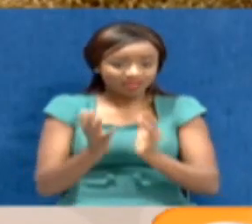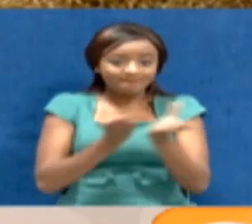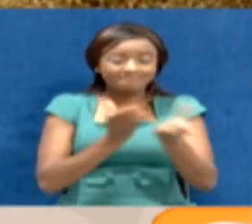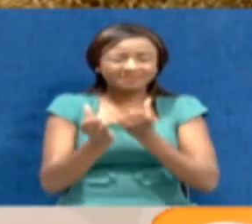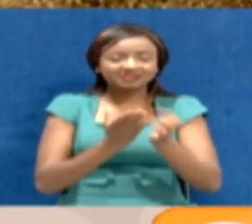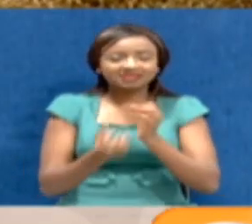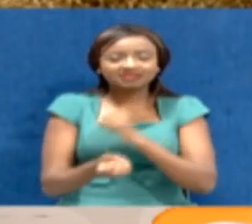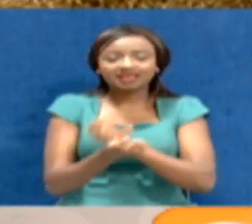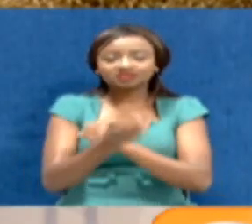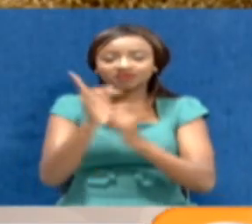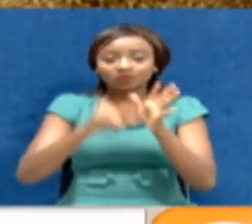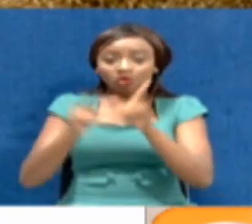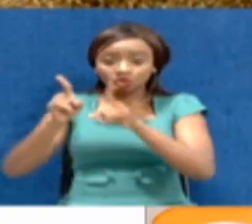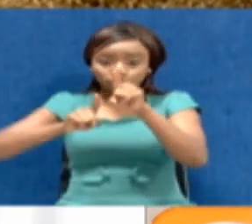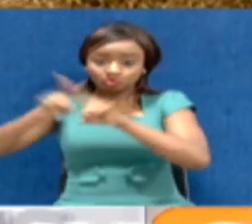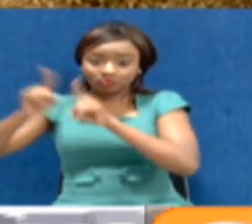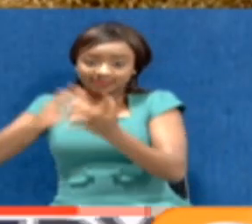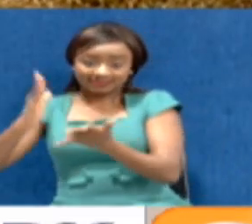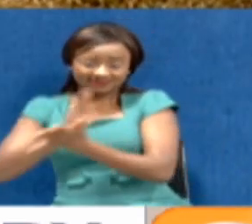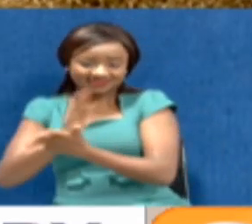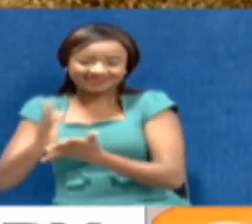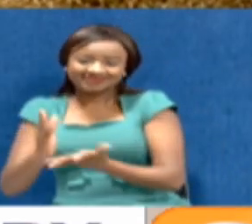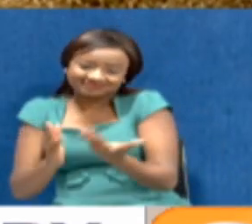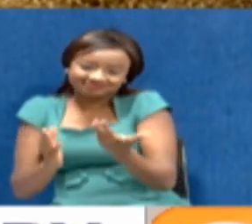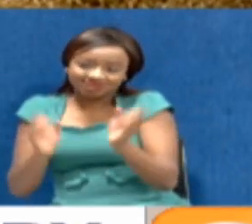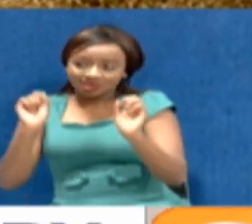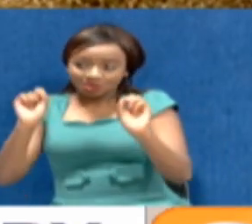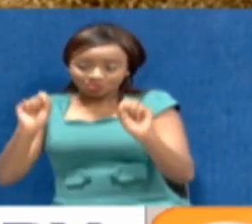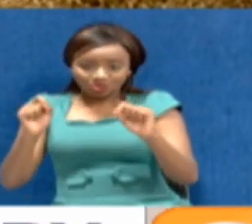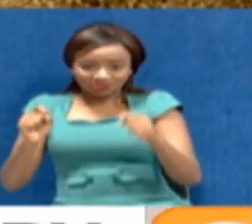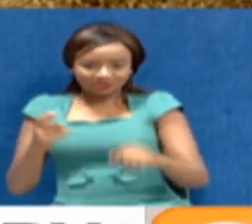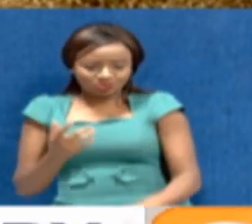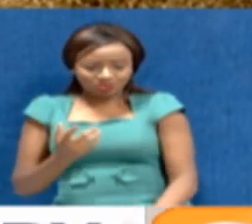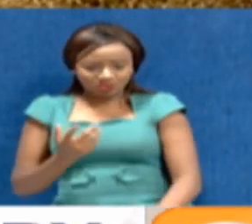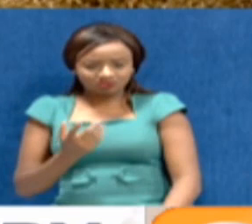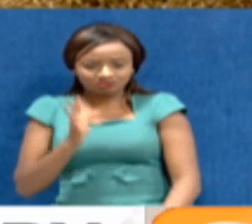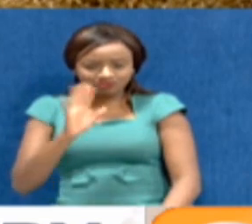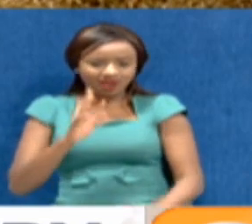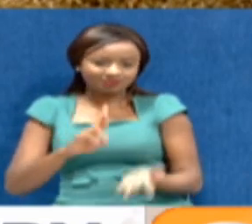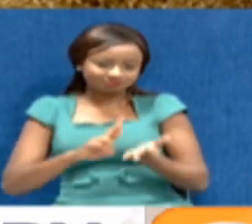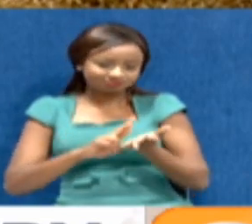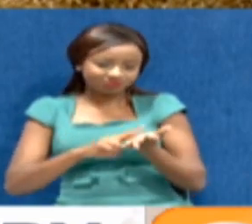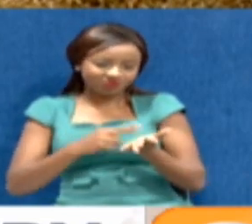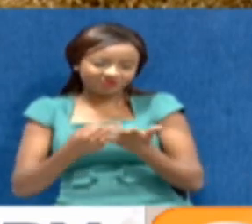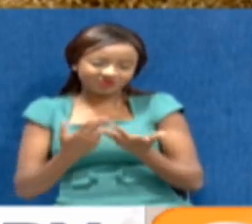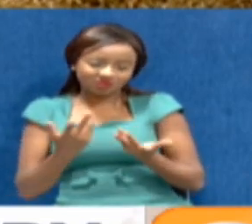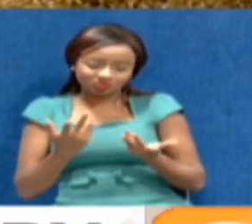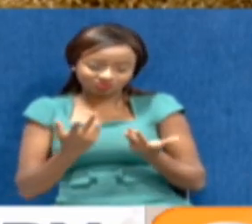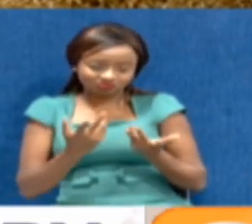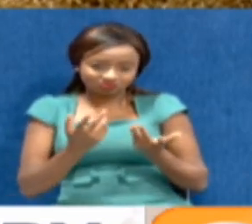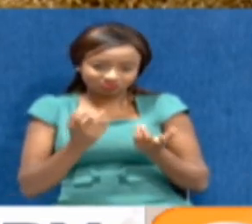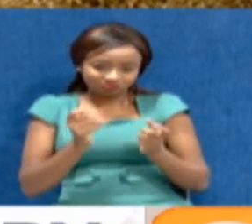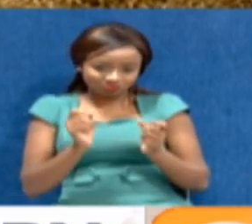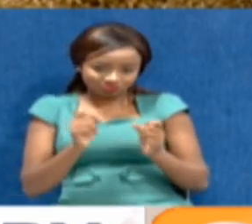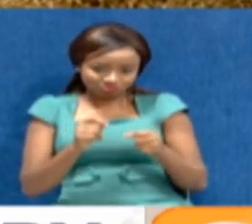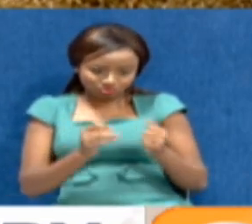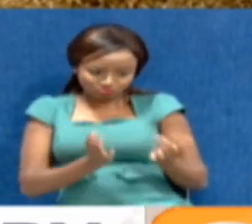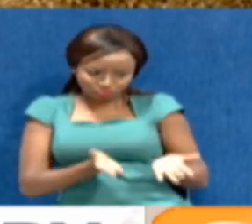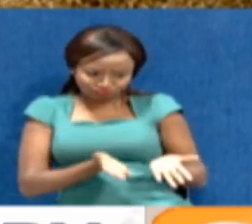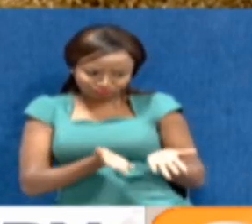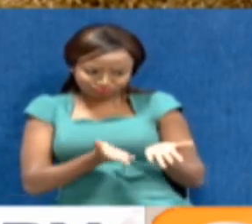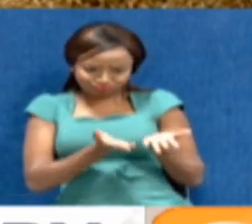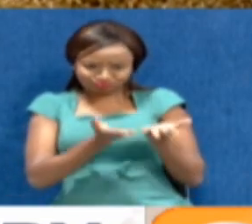Kenya's tourism sector can recoup at least 20% of its lost revenue by the end of the year if the economy